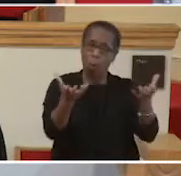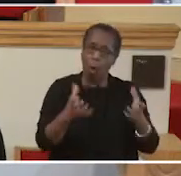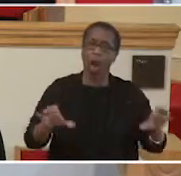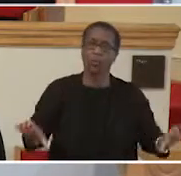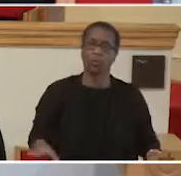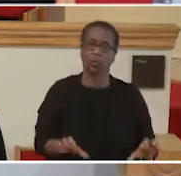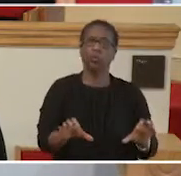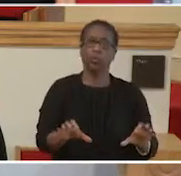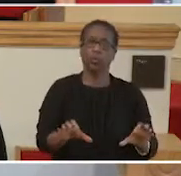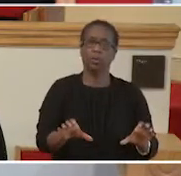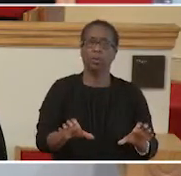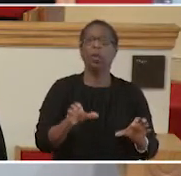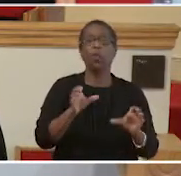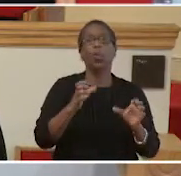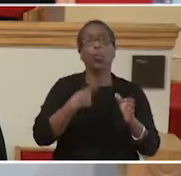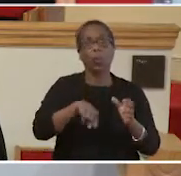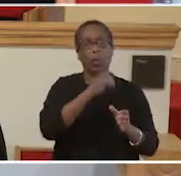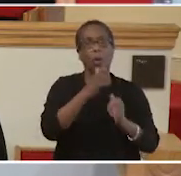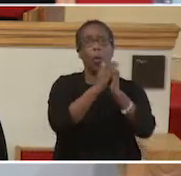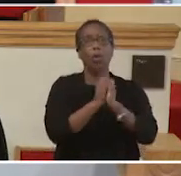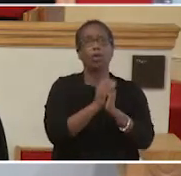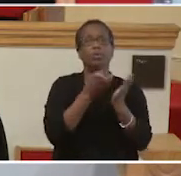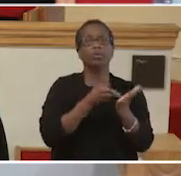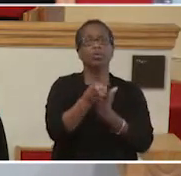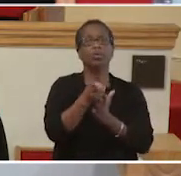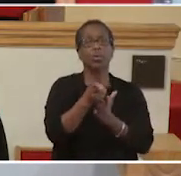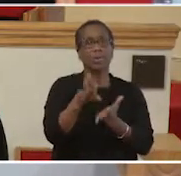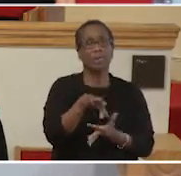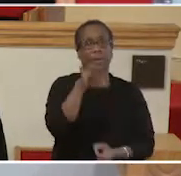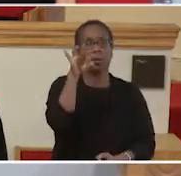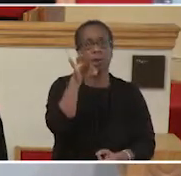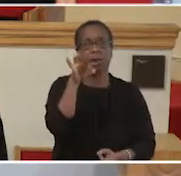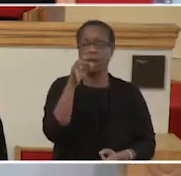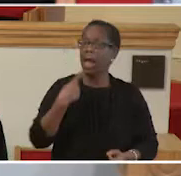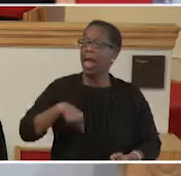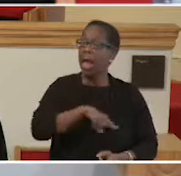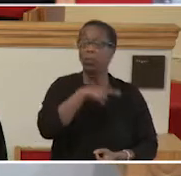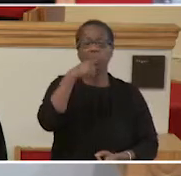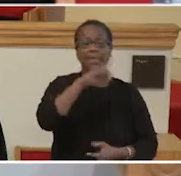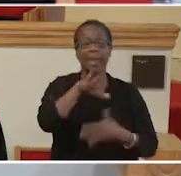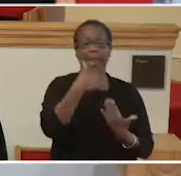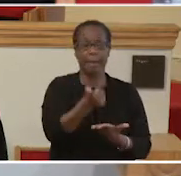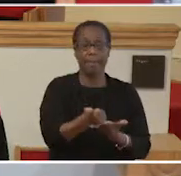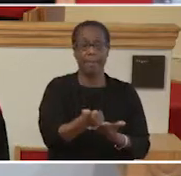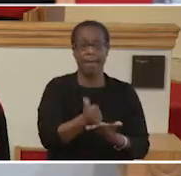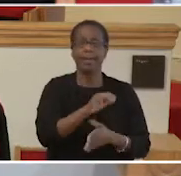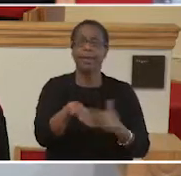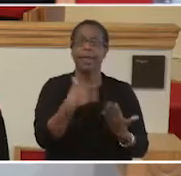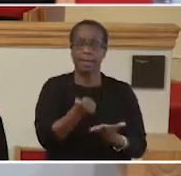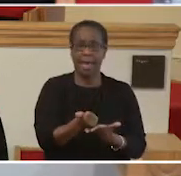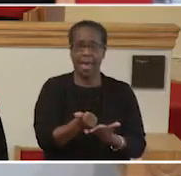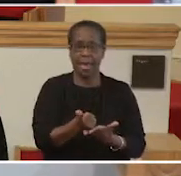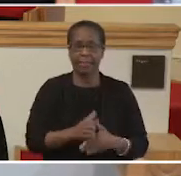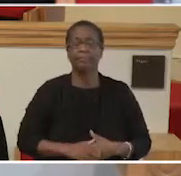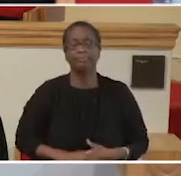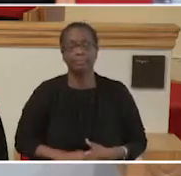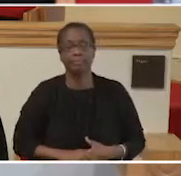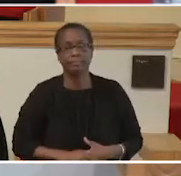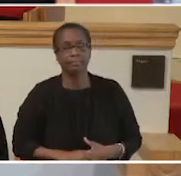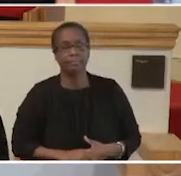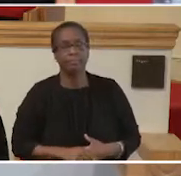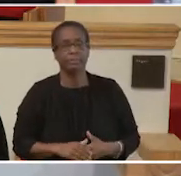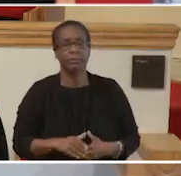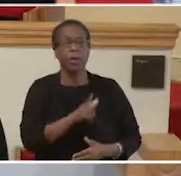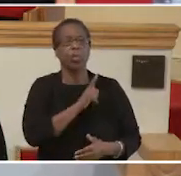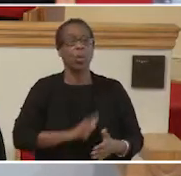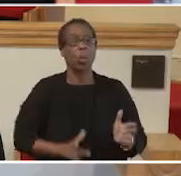in truth and in spirit. And we say amen in the name of our Lord and Jesus and our